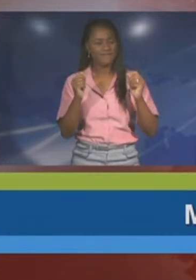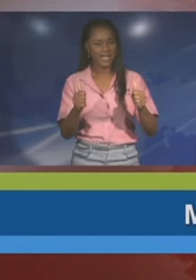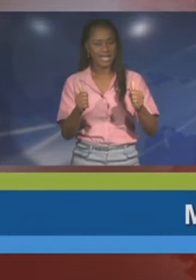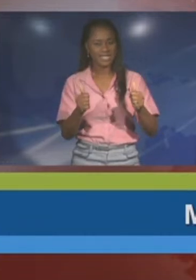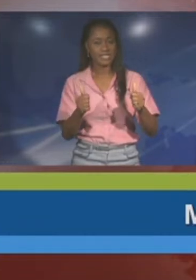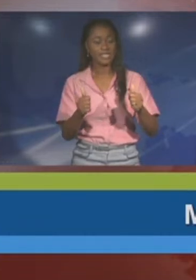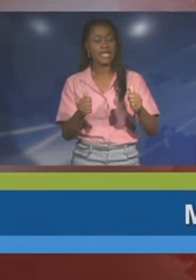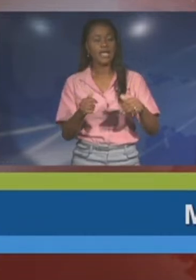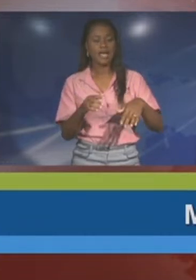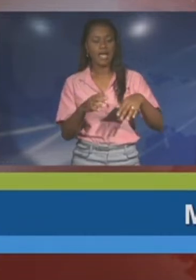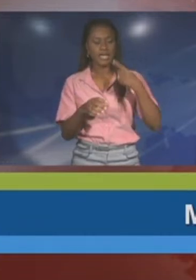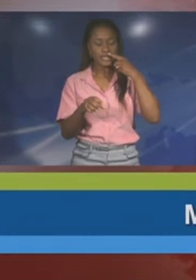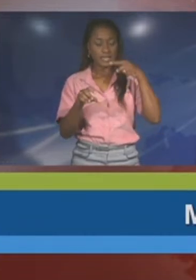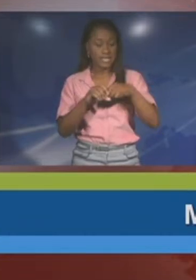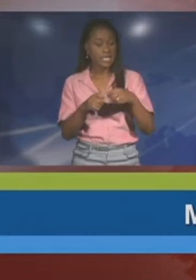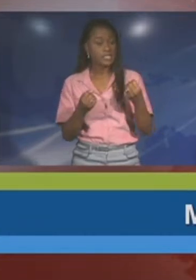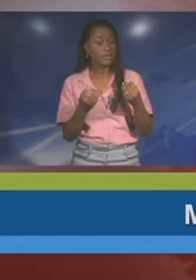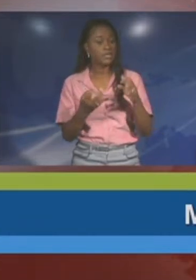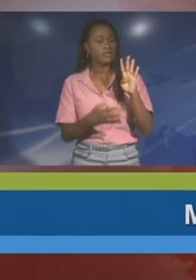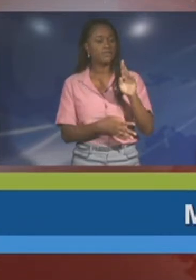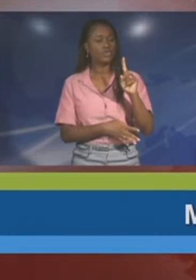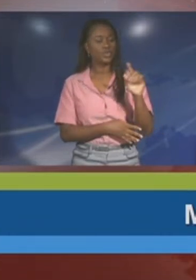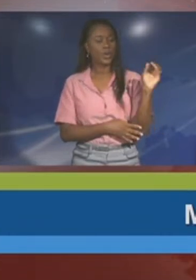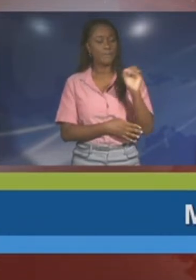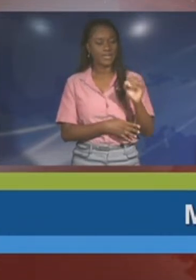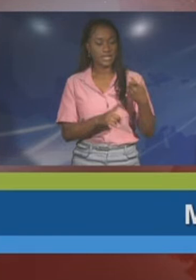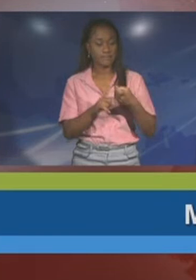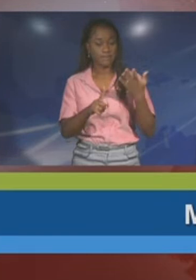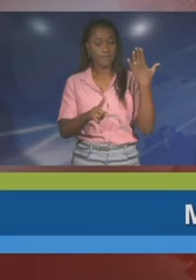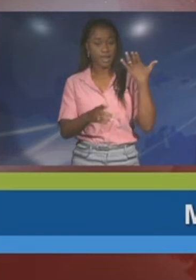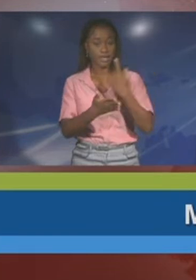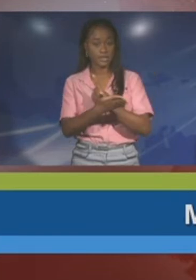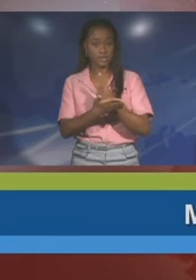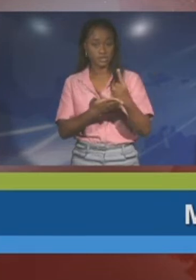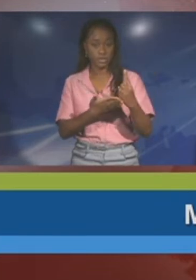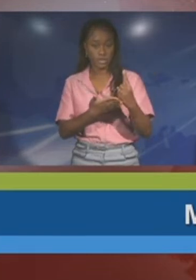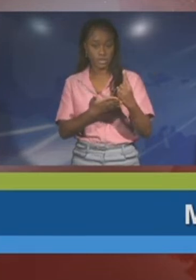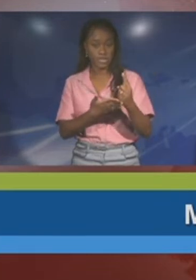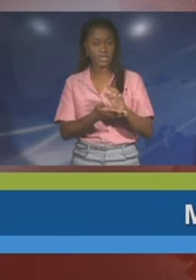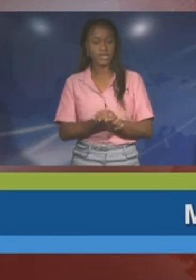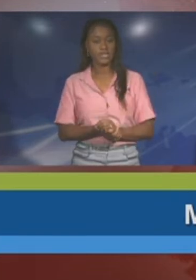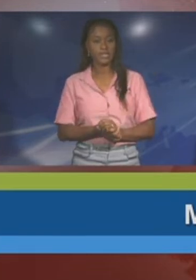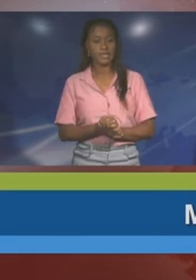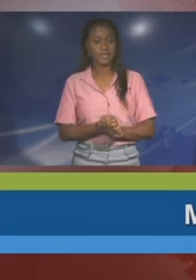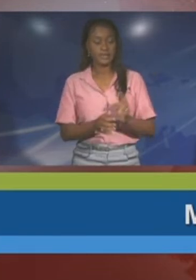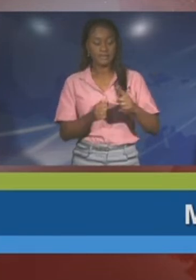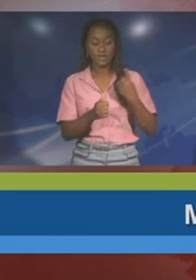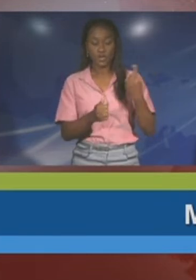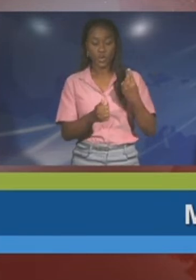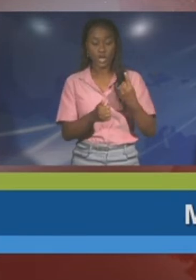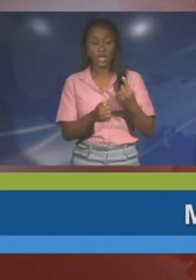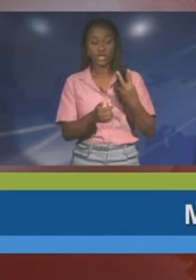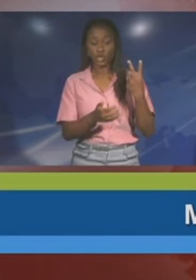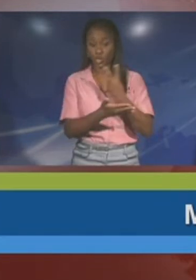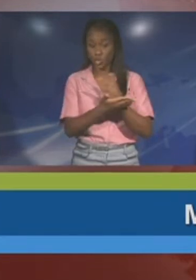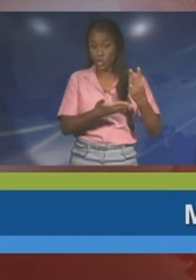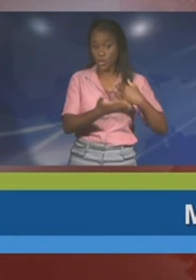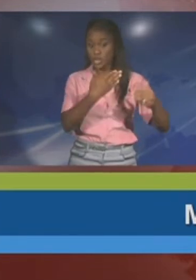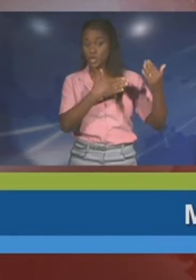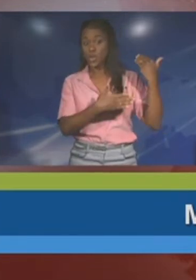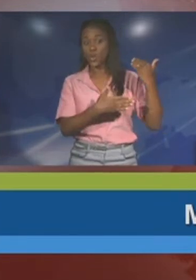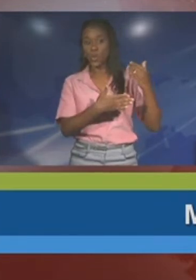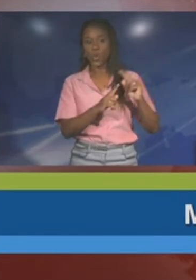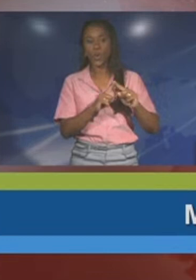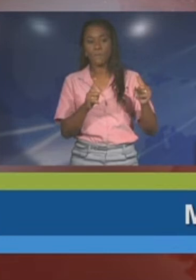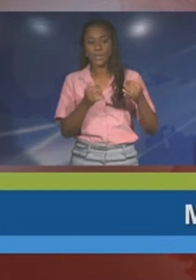in 41% of last week's sample, noting that it was just first detected only a week prior to that. So it seems to